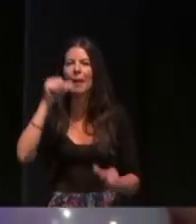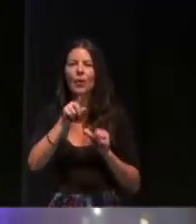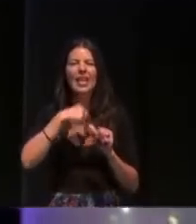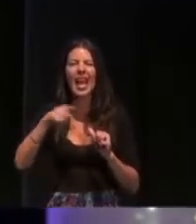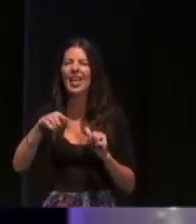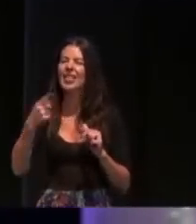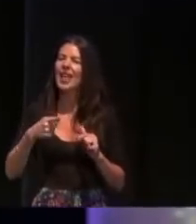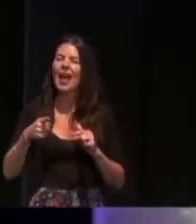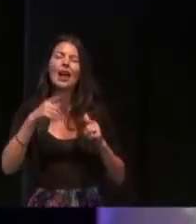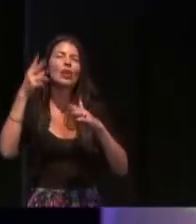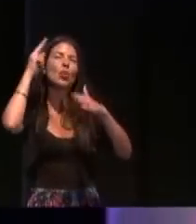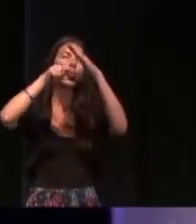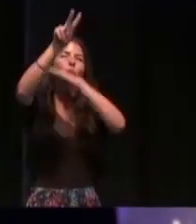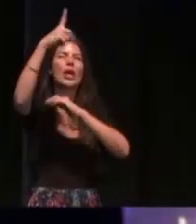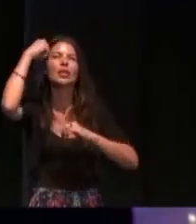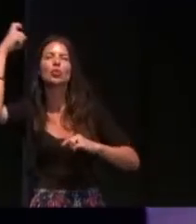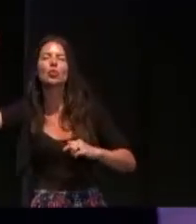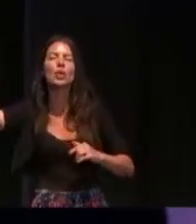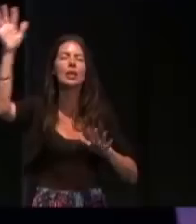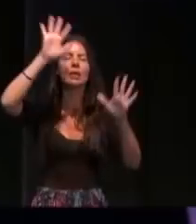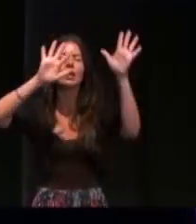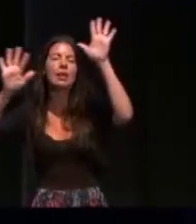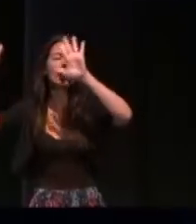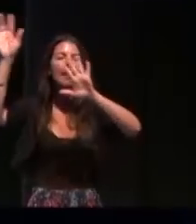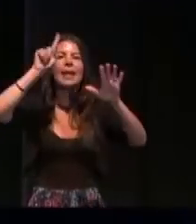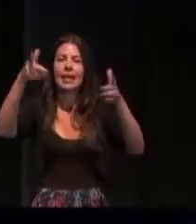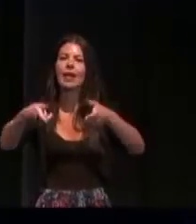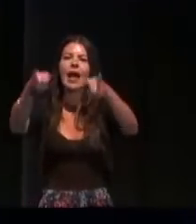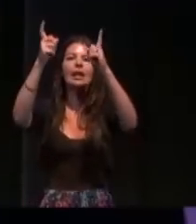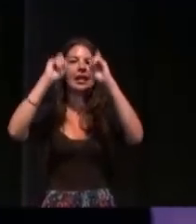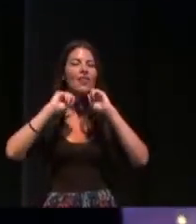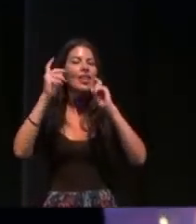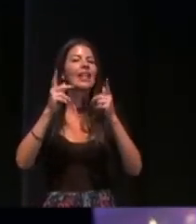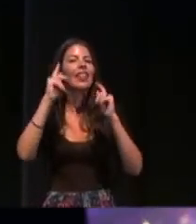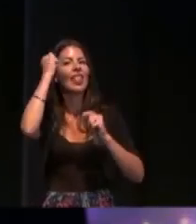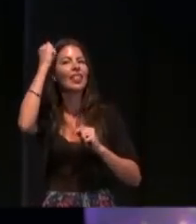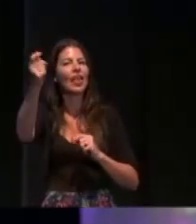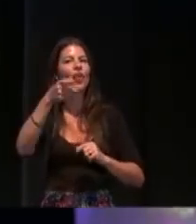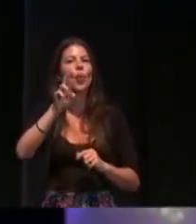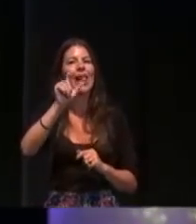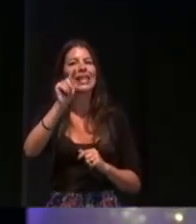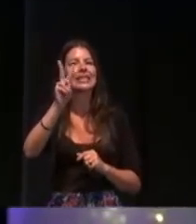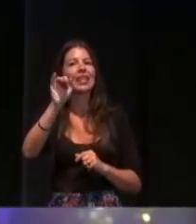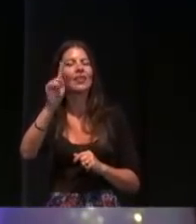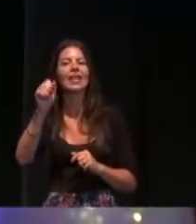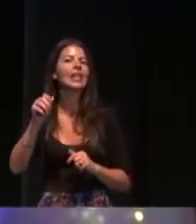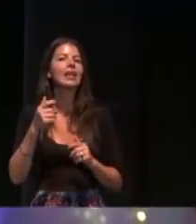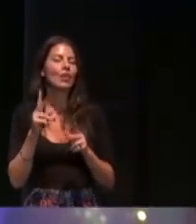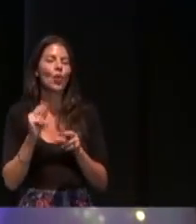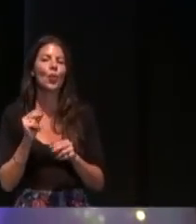dream, and in that dream lucid state, he got gifted the theory of relativity. And it wasn't from figuring out mind going to